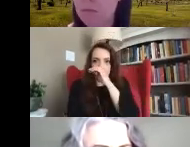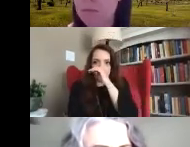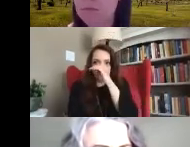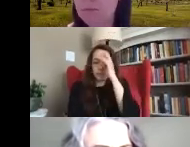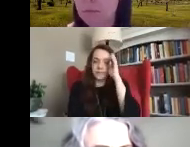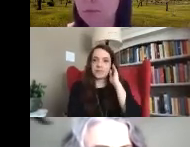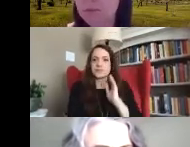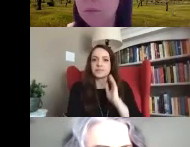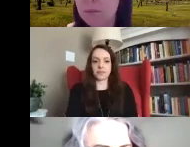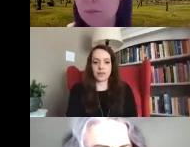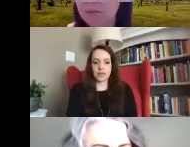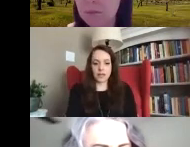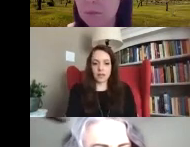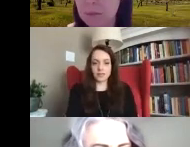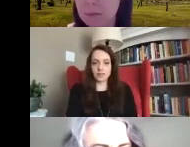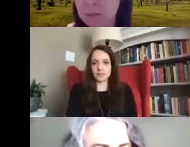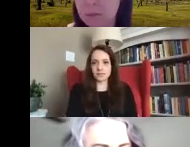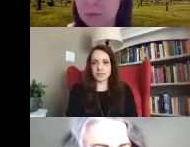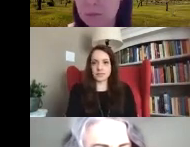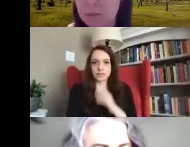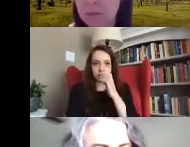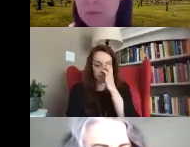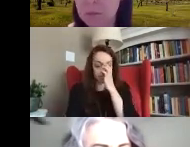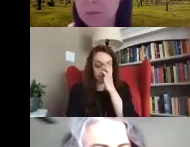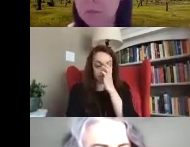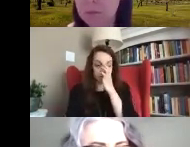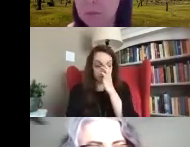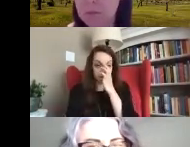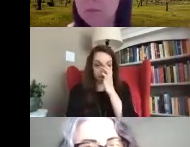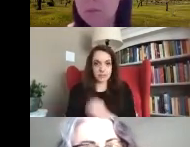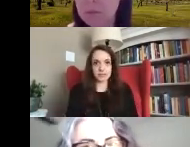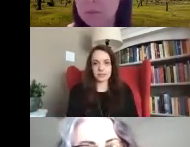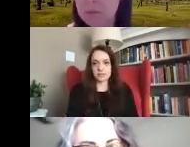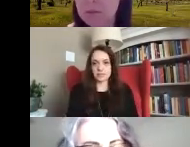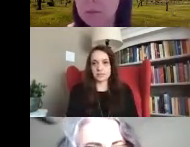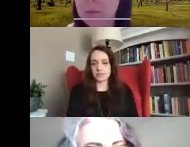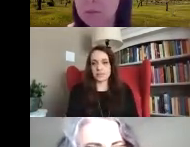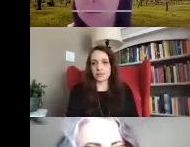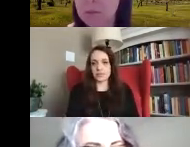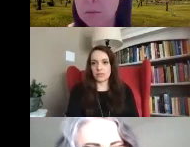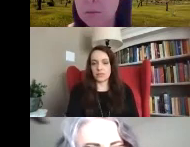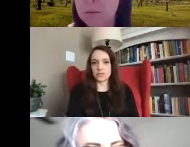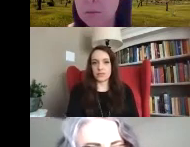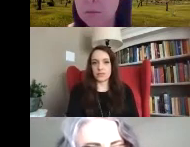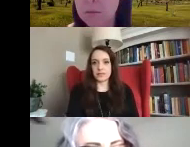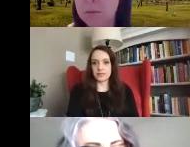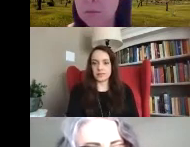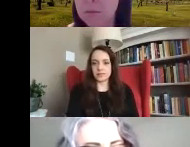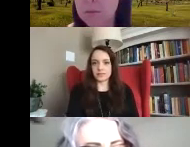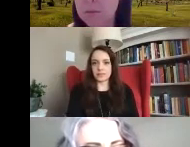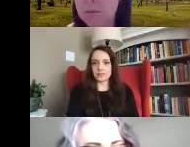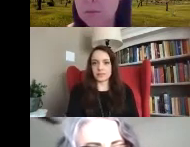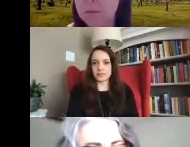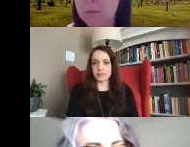about your drug, but come back a day, a week, a month, and teach us. And so, you know, I thought about